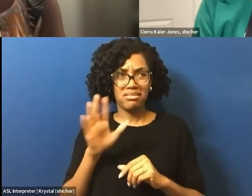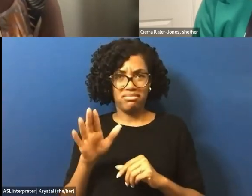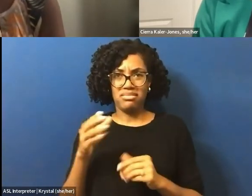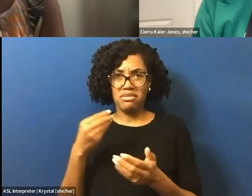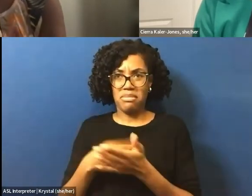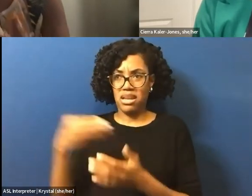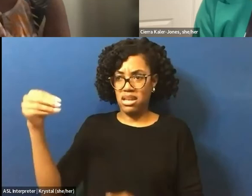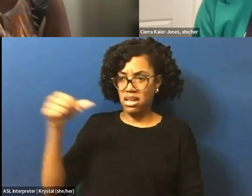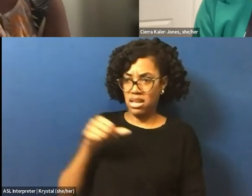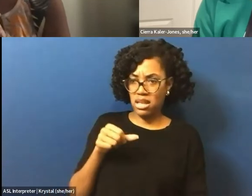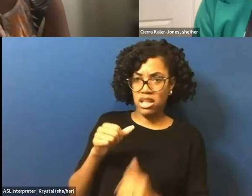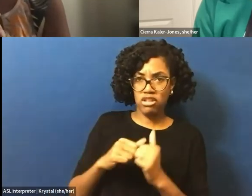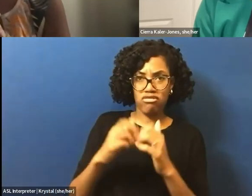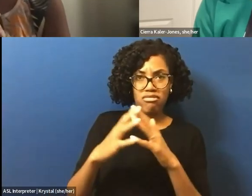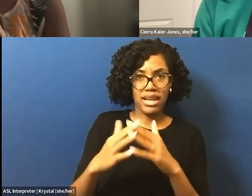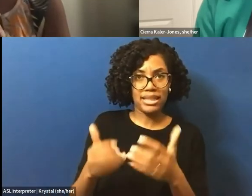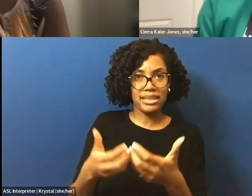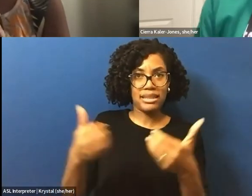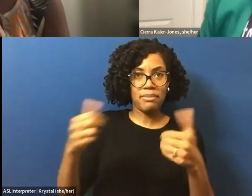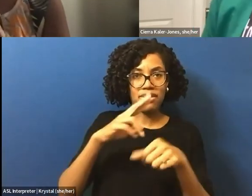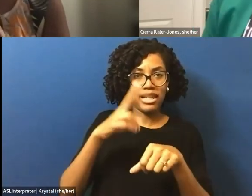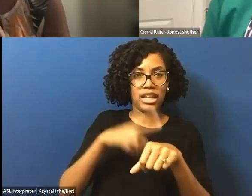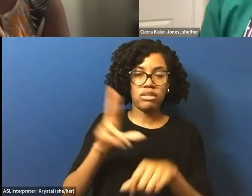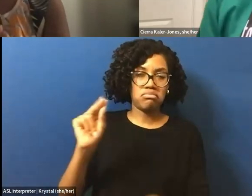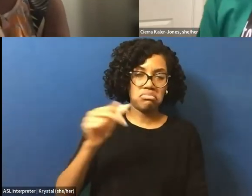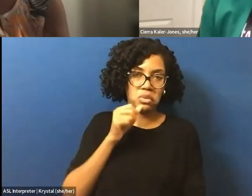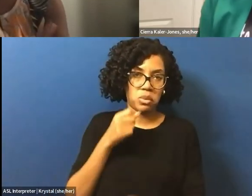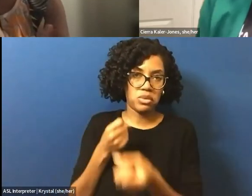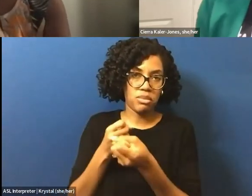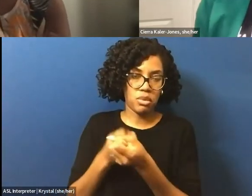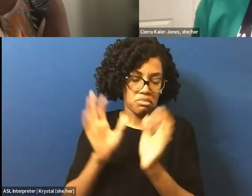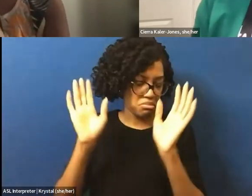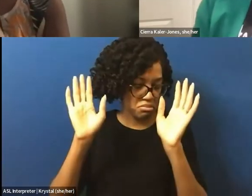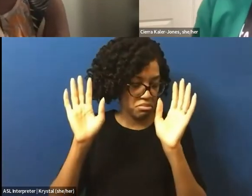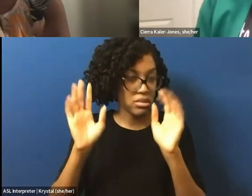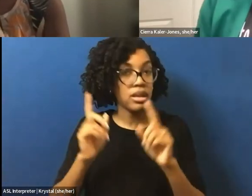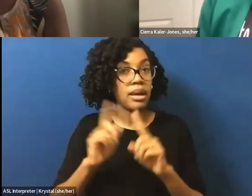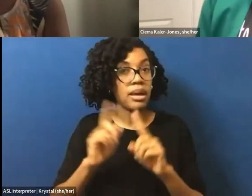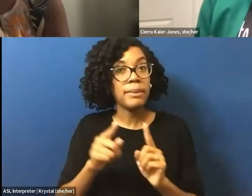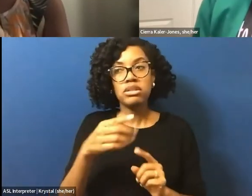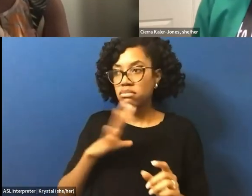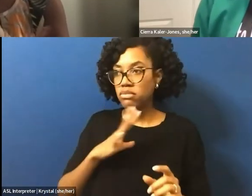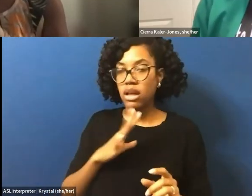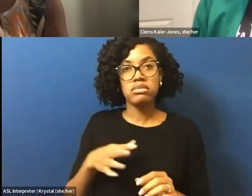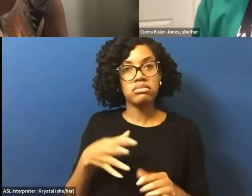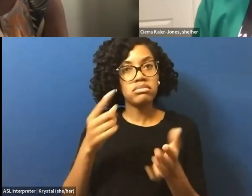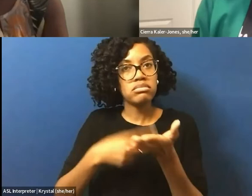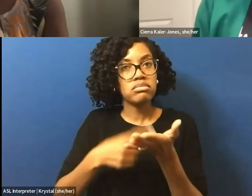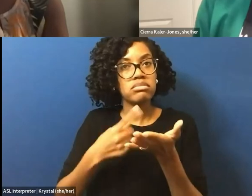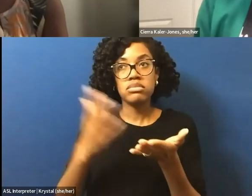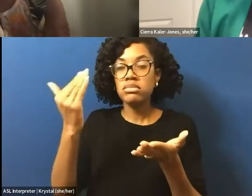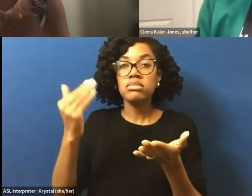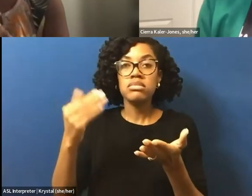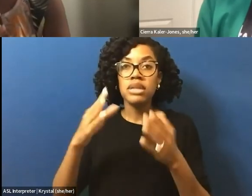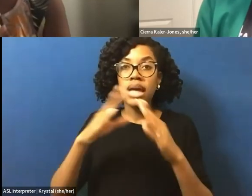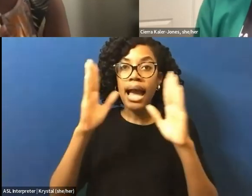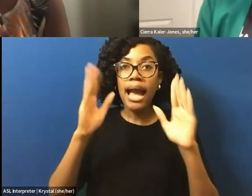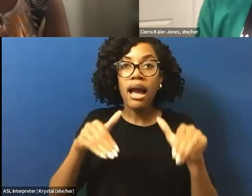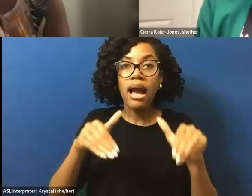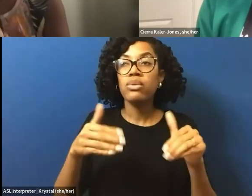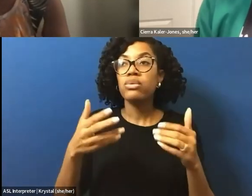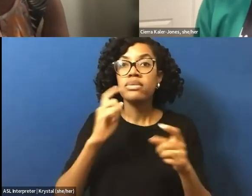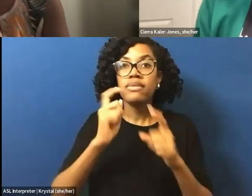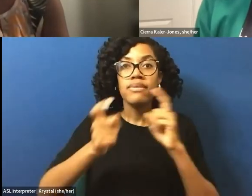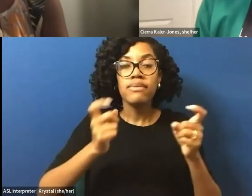they could get on board with government programs that, privileged or, leveraged the playing field for jobs or schools or